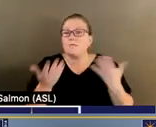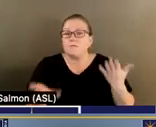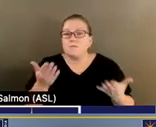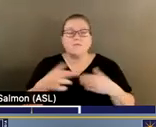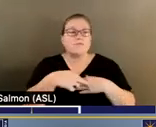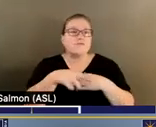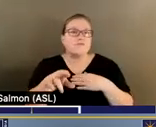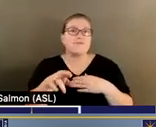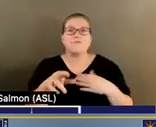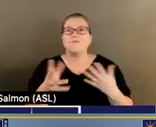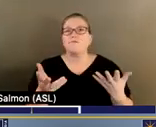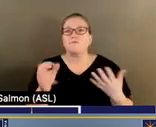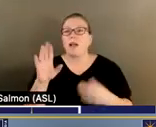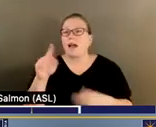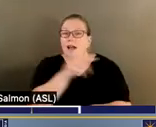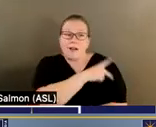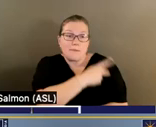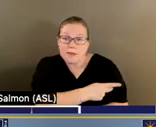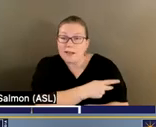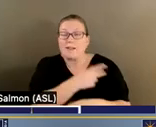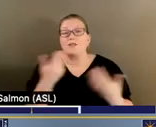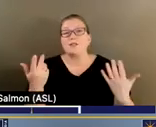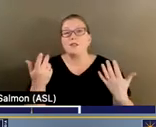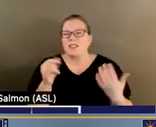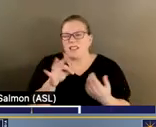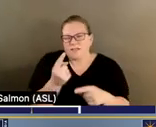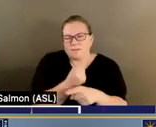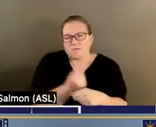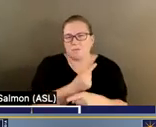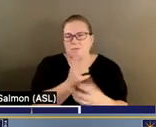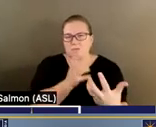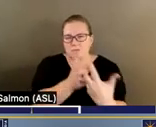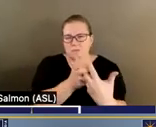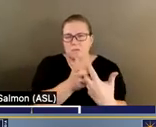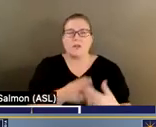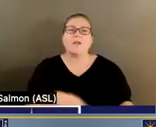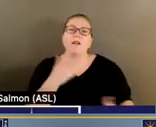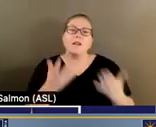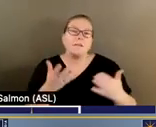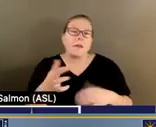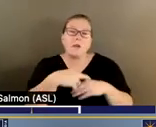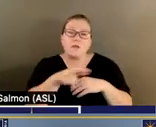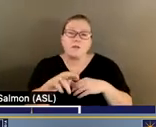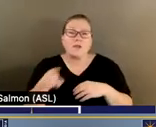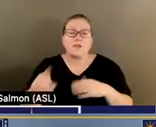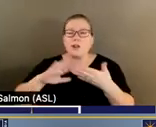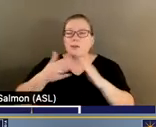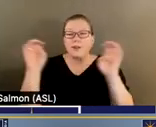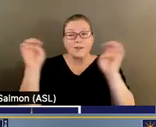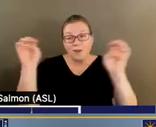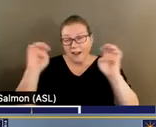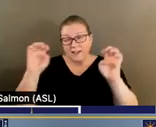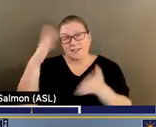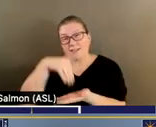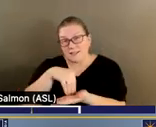referral to an outpatient provider if it's safe and appropriate to do so. Or it might be a referral to a community crisis